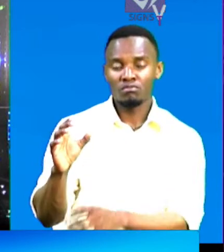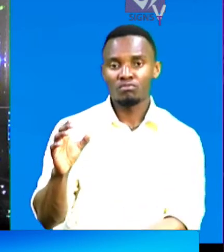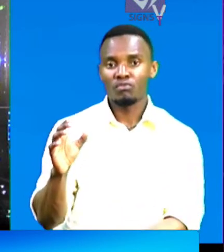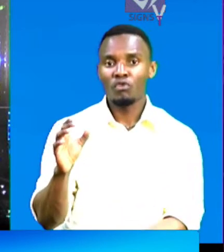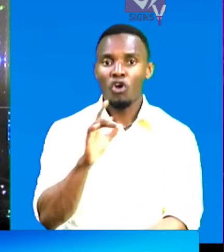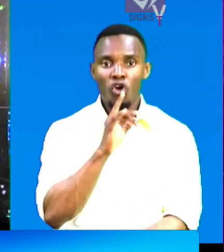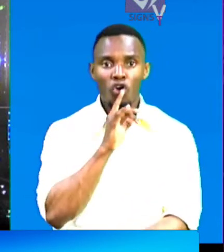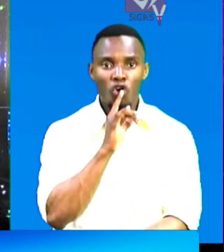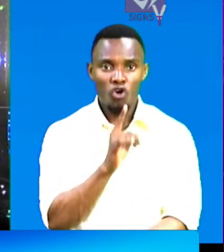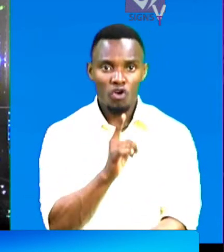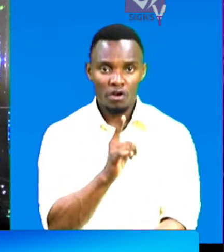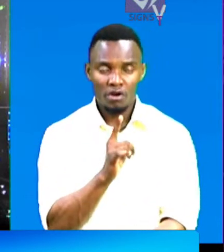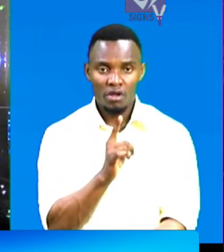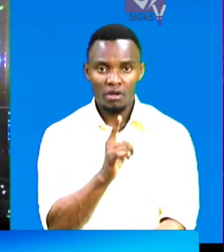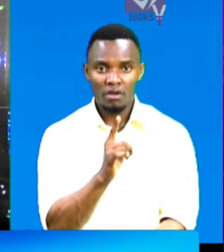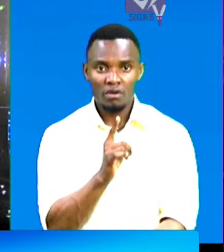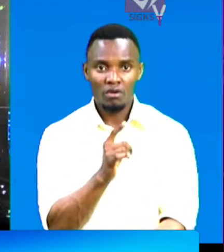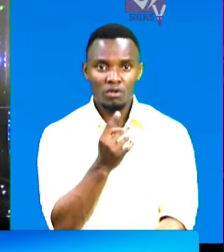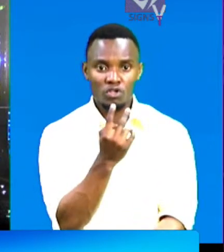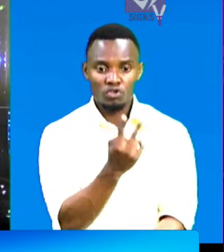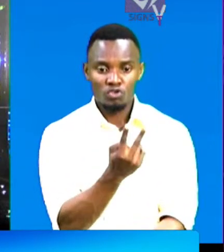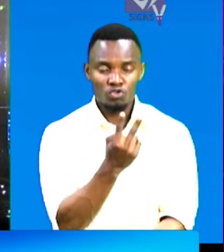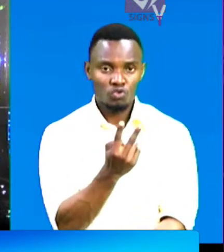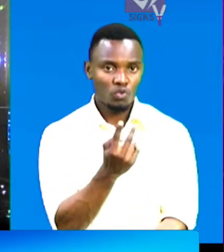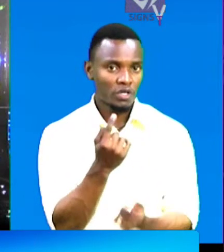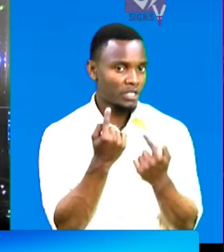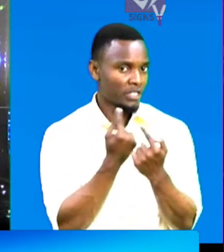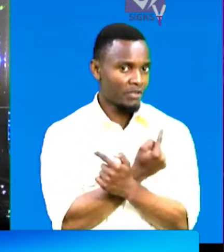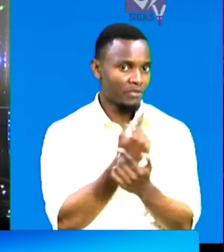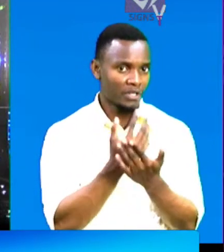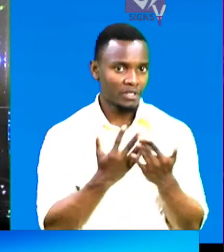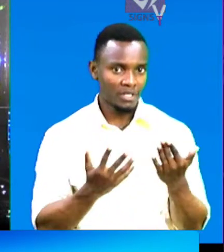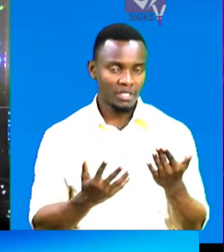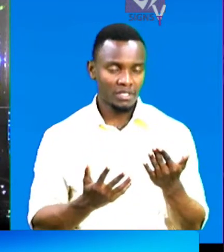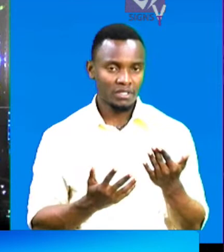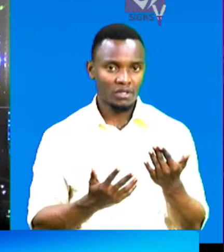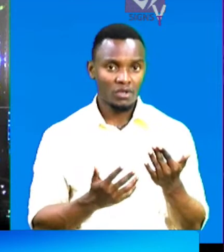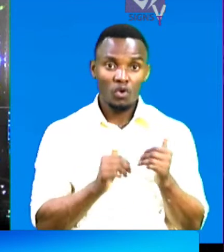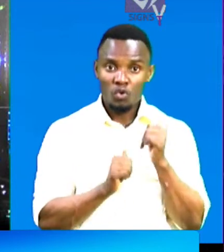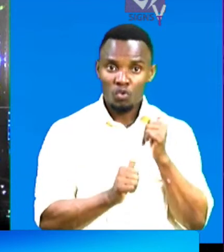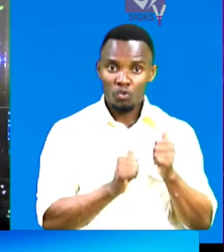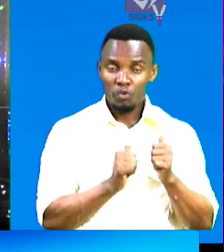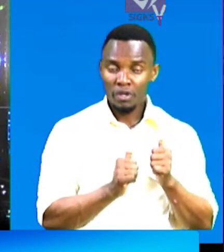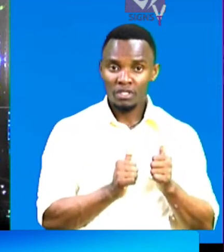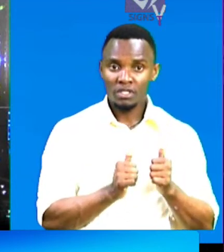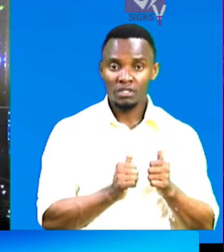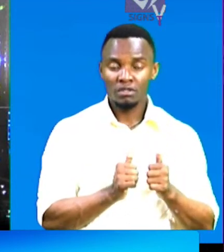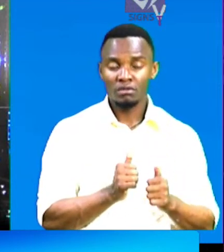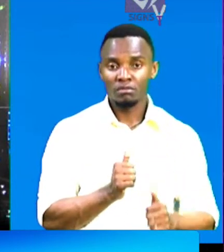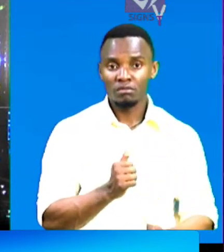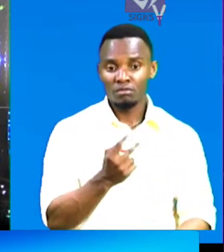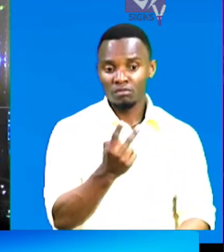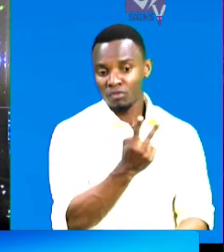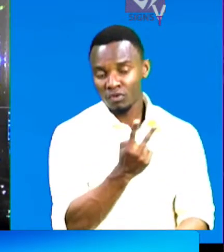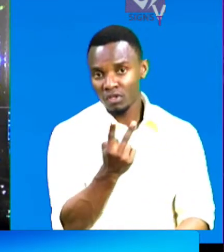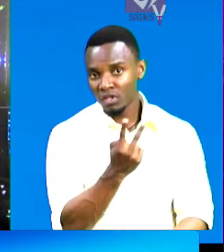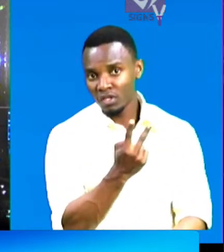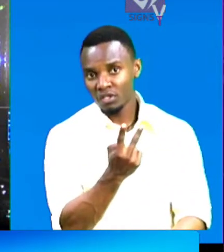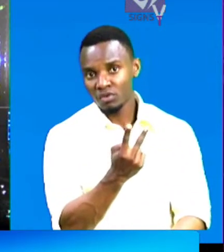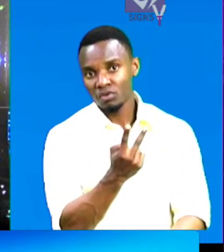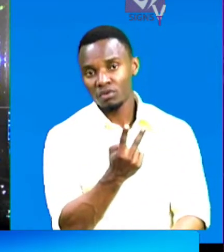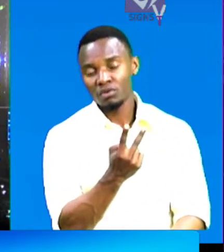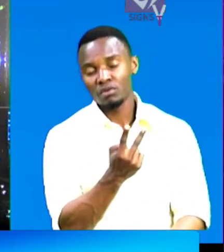has ordered 2 separate items that need to be